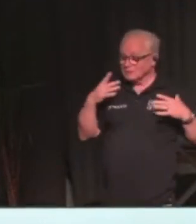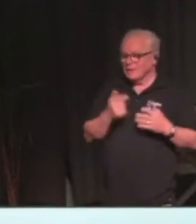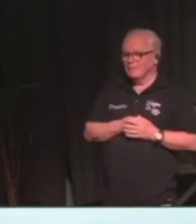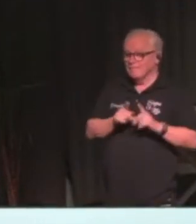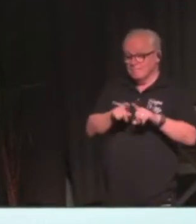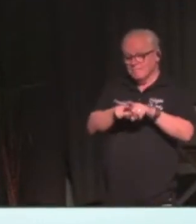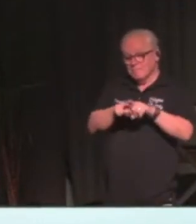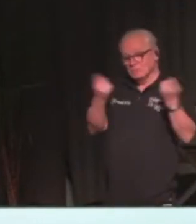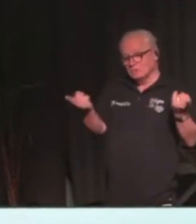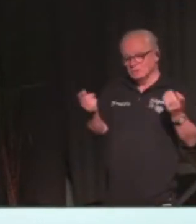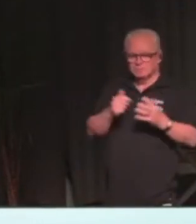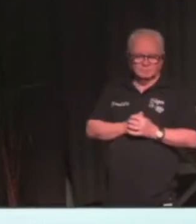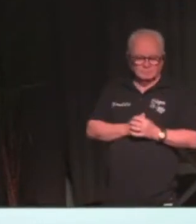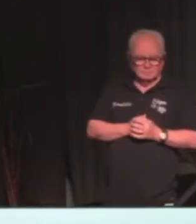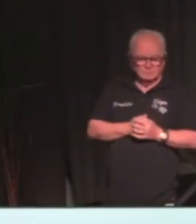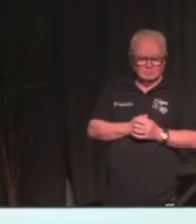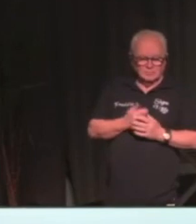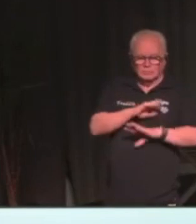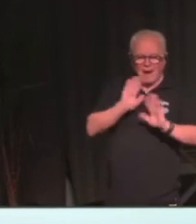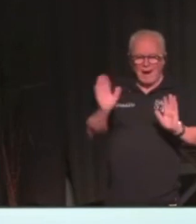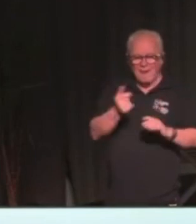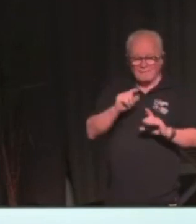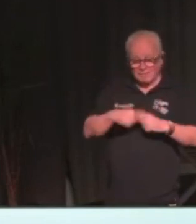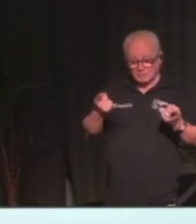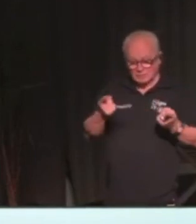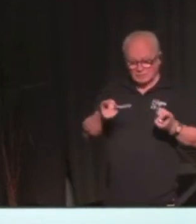best bit. I don't have a